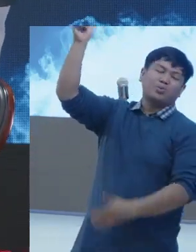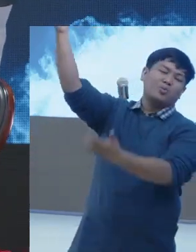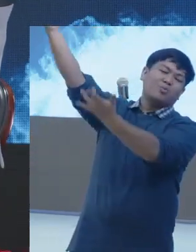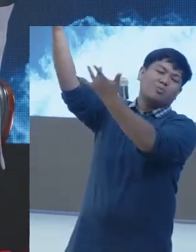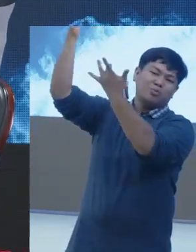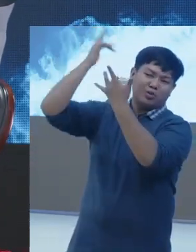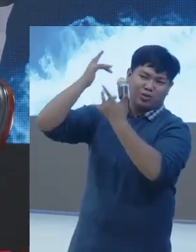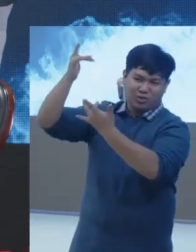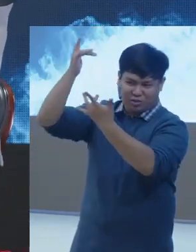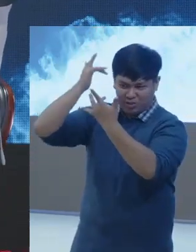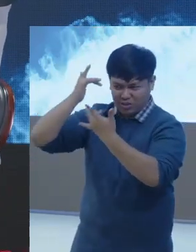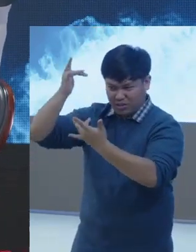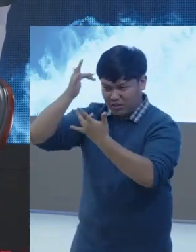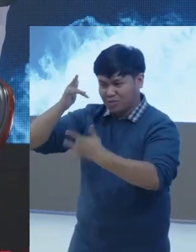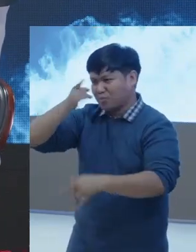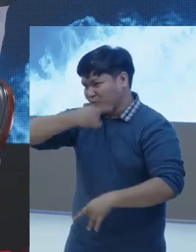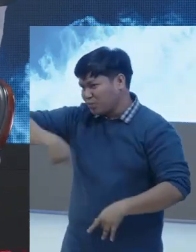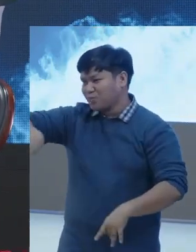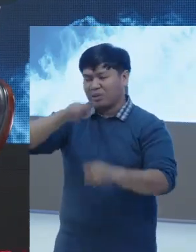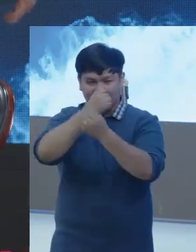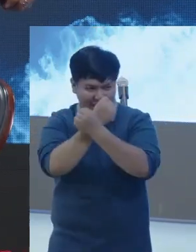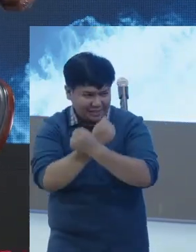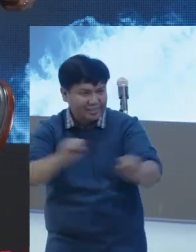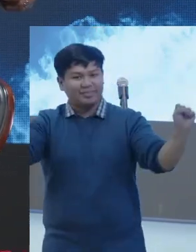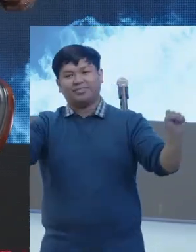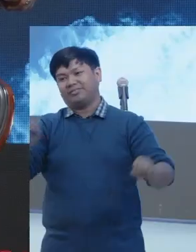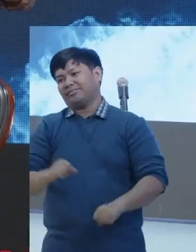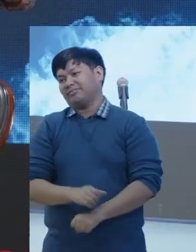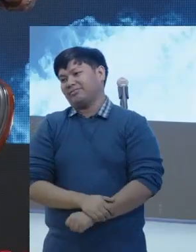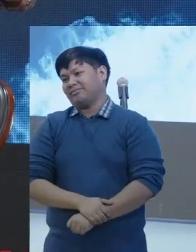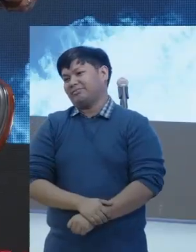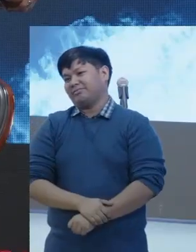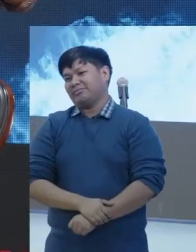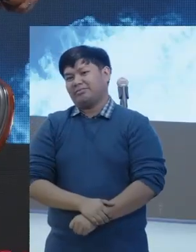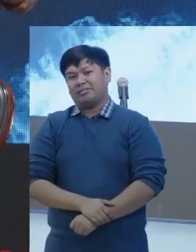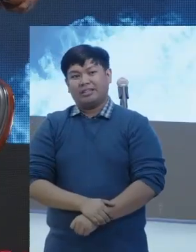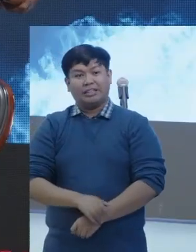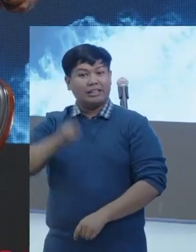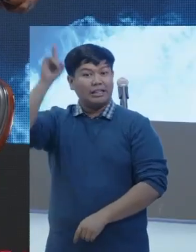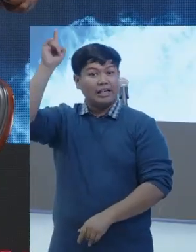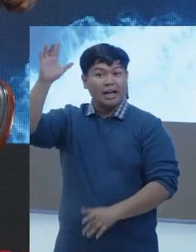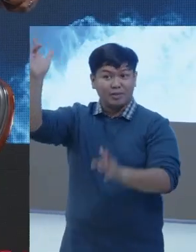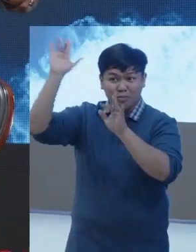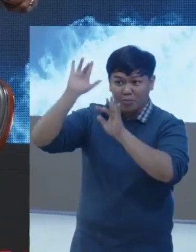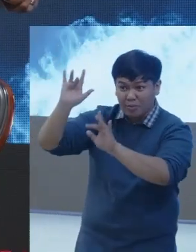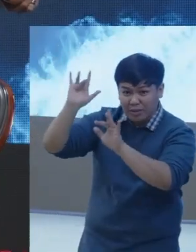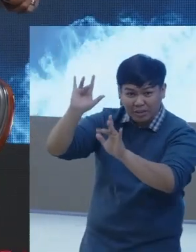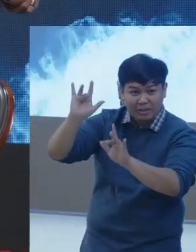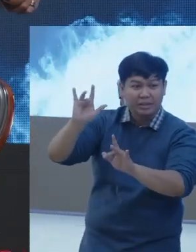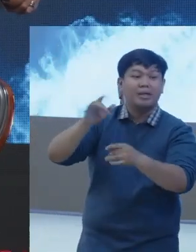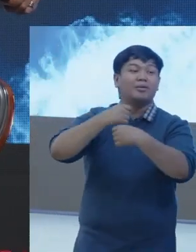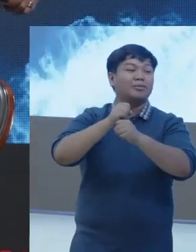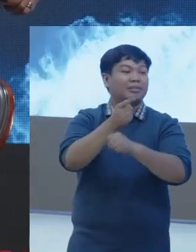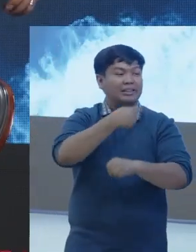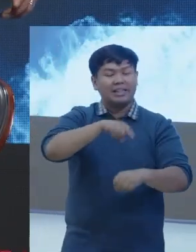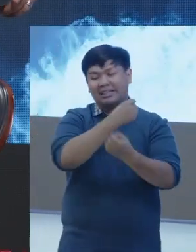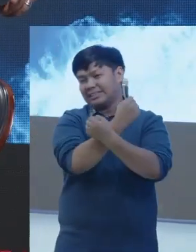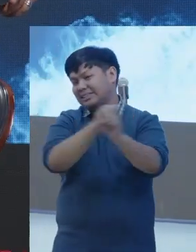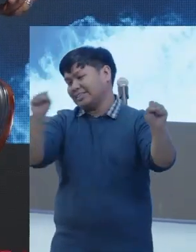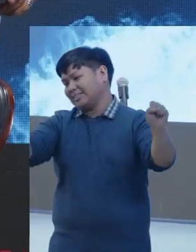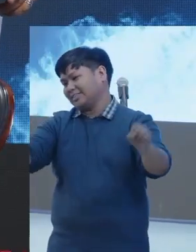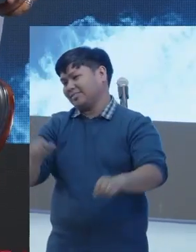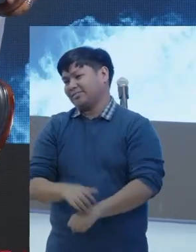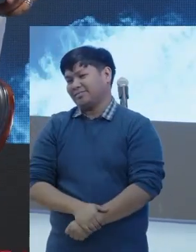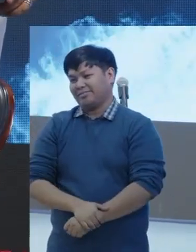mercy. Ang kahabagan ng Diyos ang nag-glorify po dito sa kwentong ito.